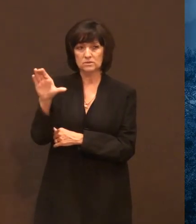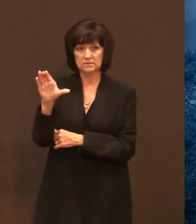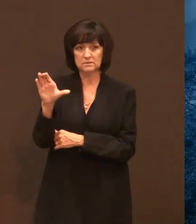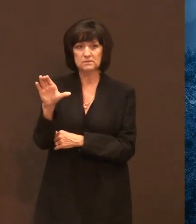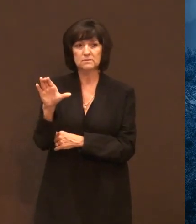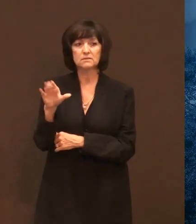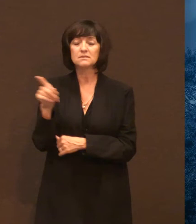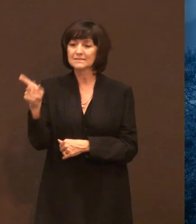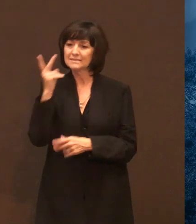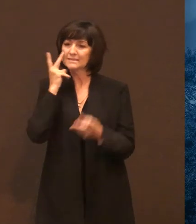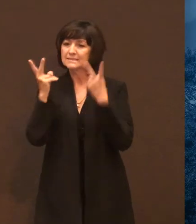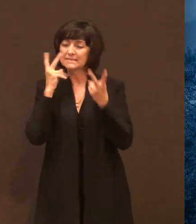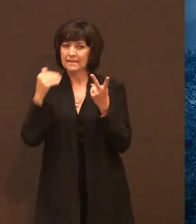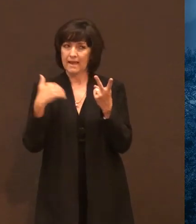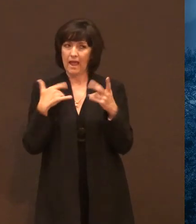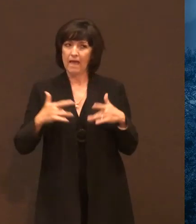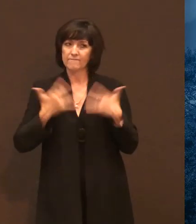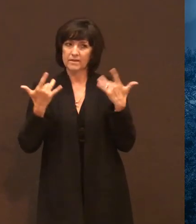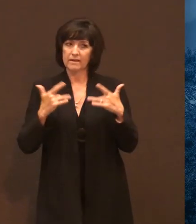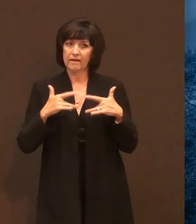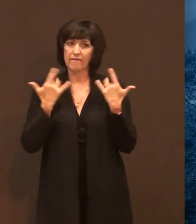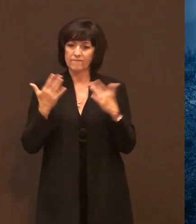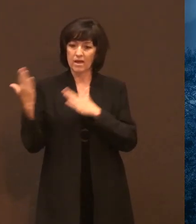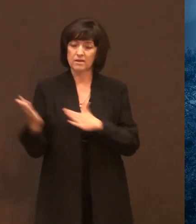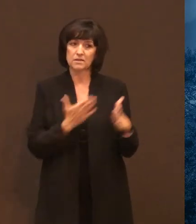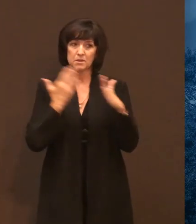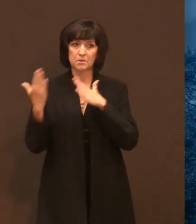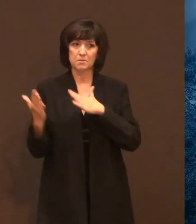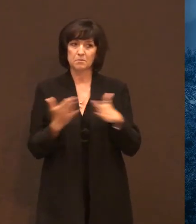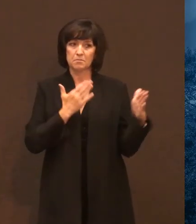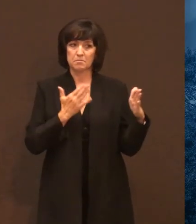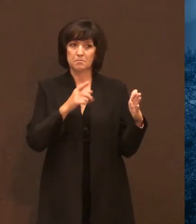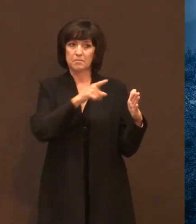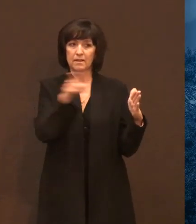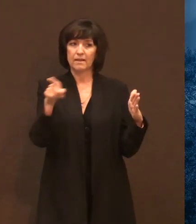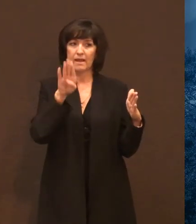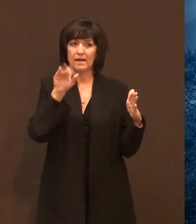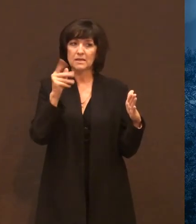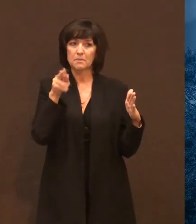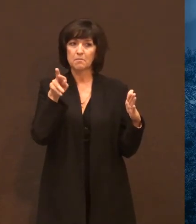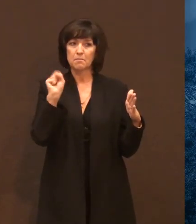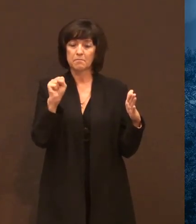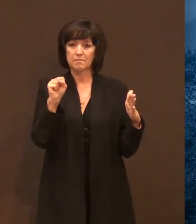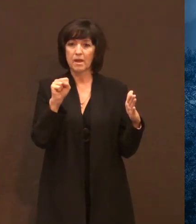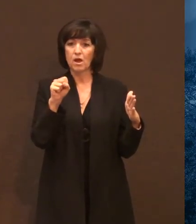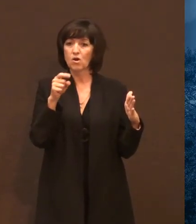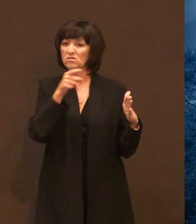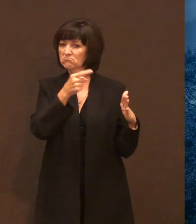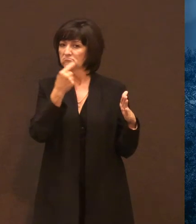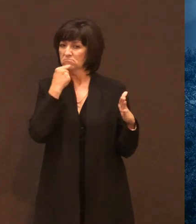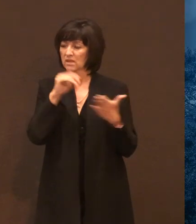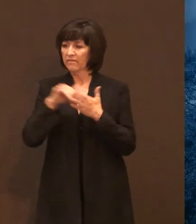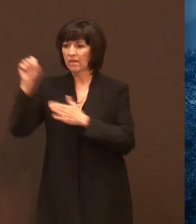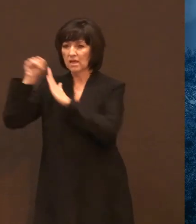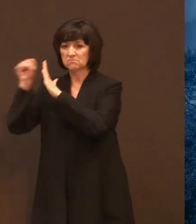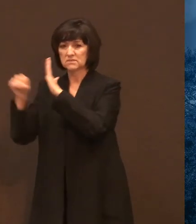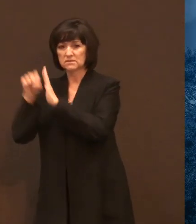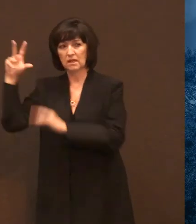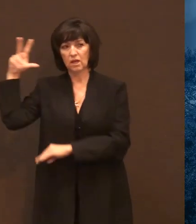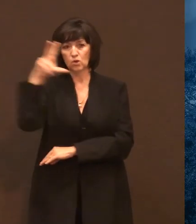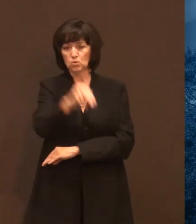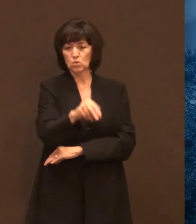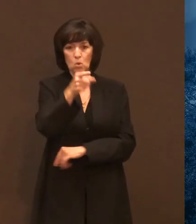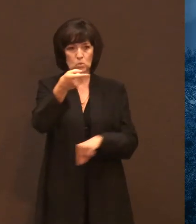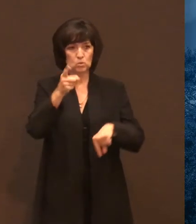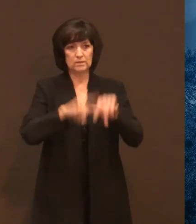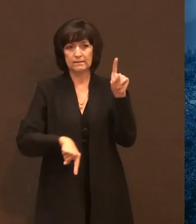and organizers for another event in Bowers say they were denied being able to hold their events by the state. Some have raised the question with